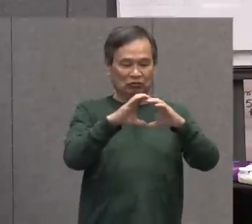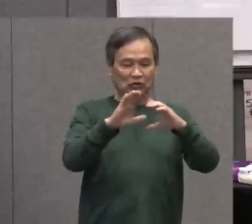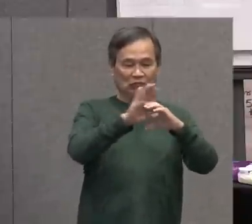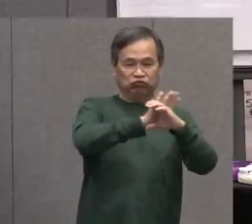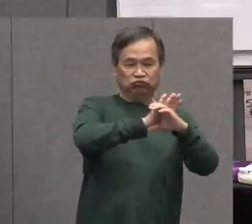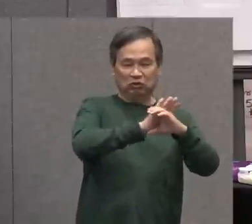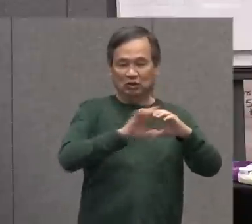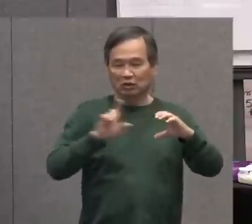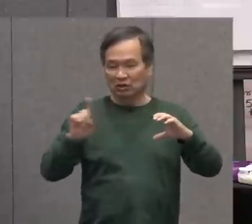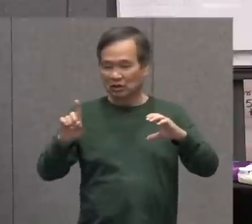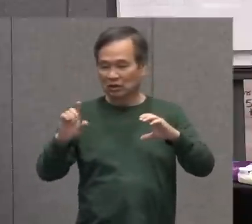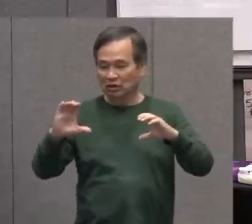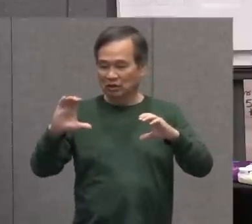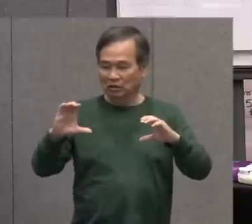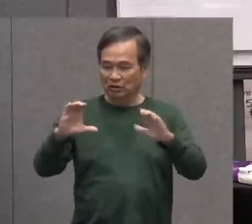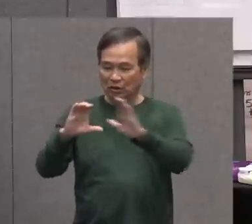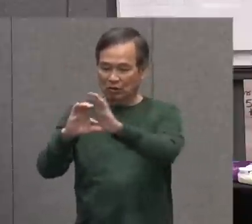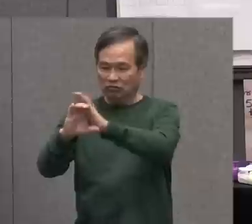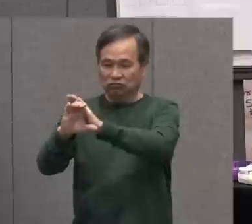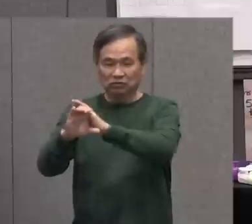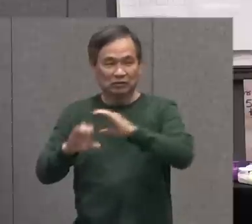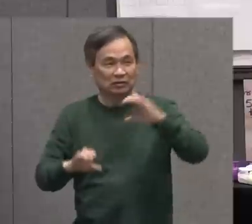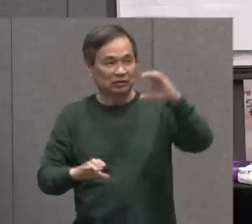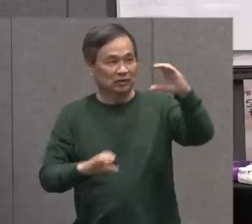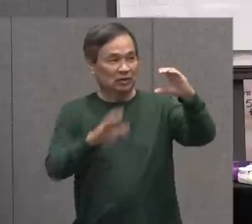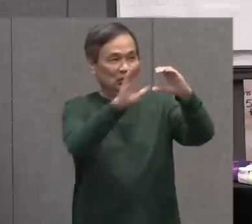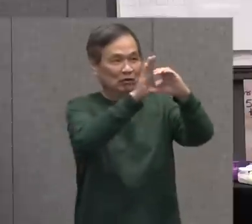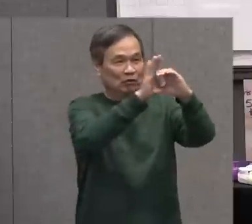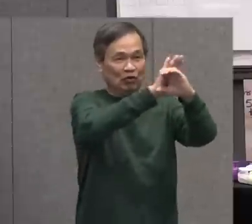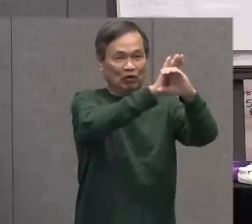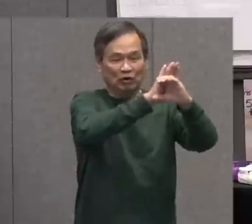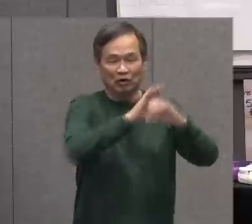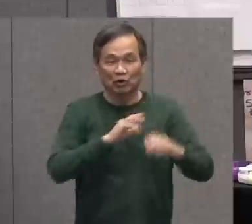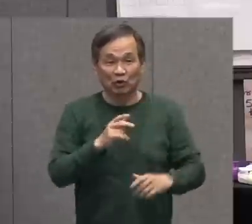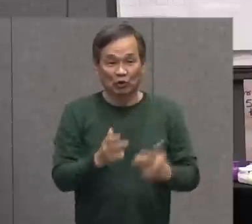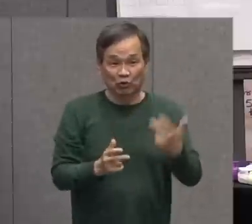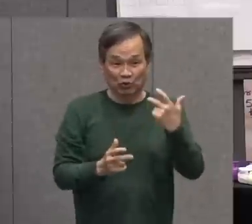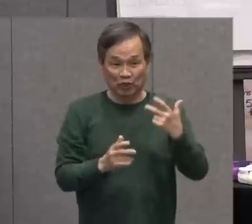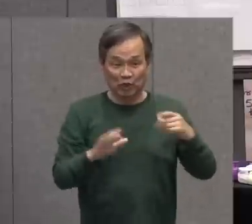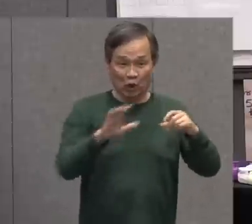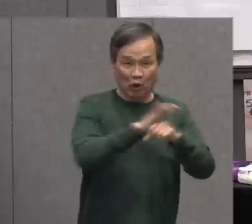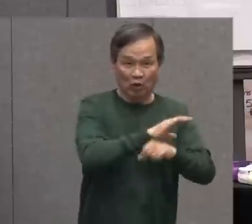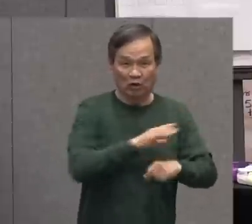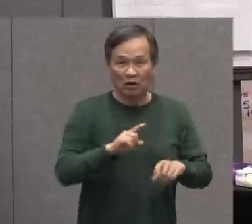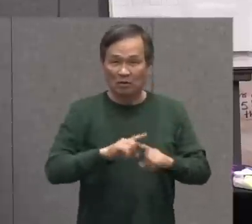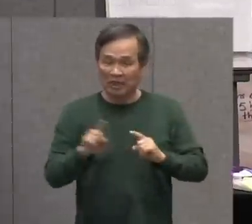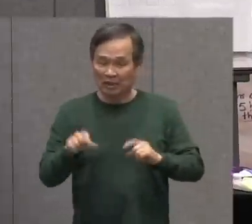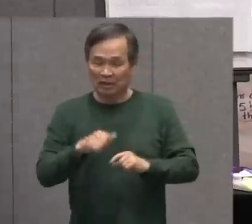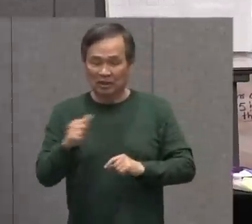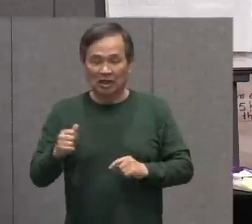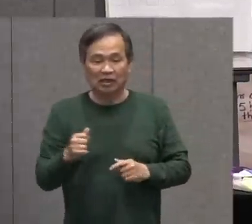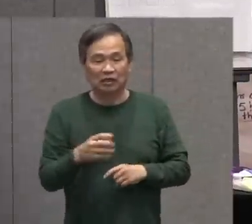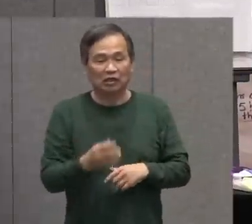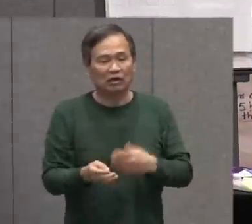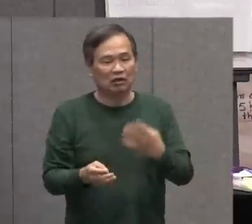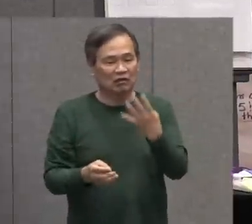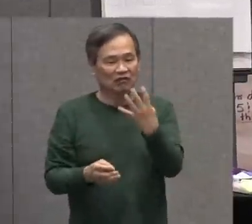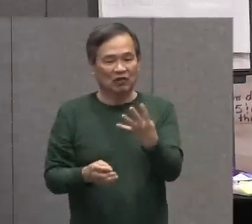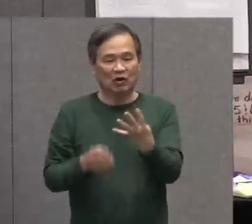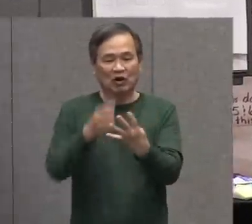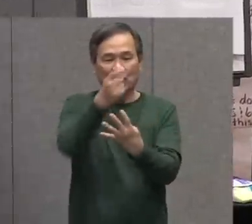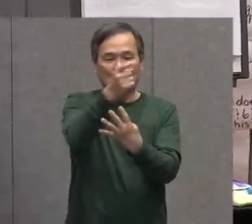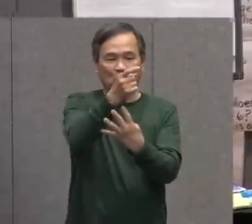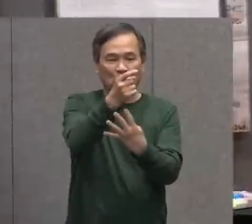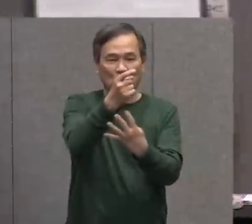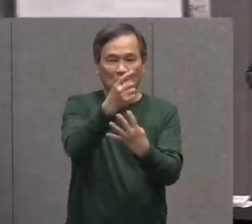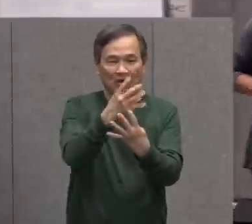poster. And then we also have four 1/4 size pieces. And if we have